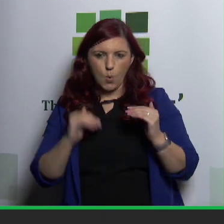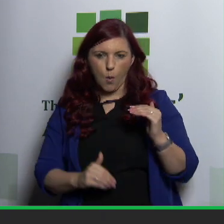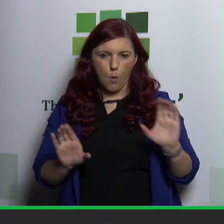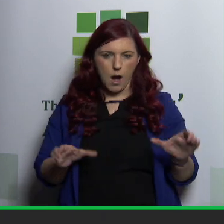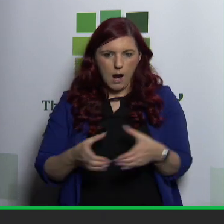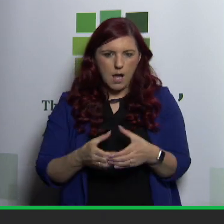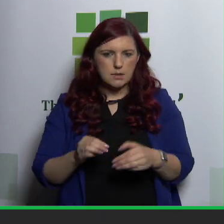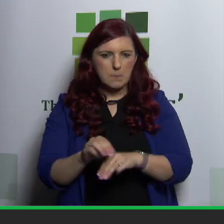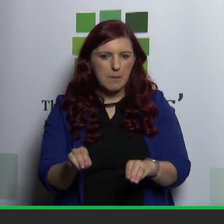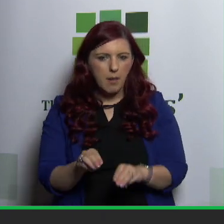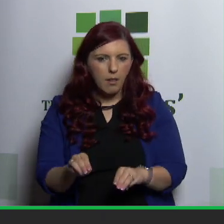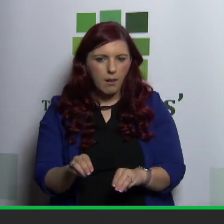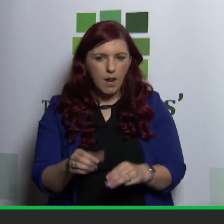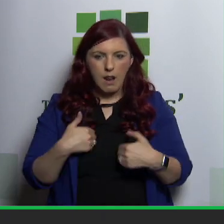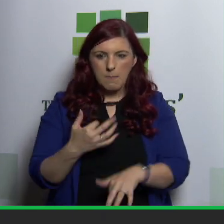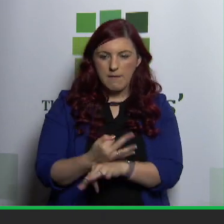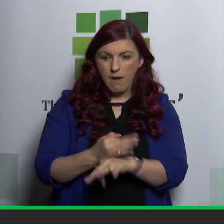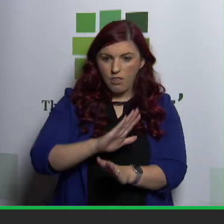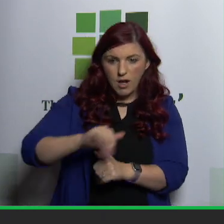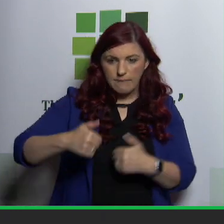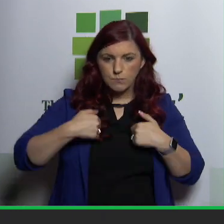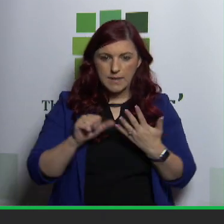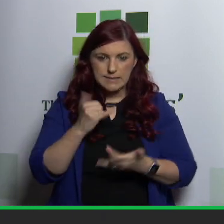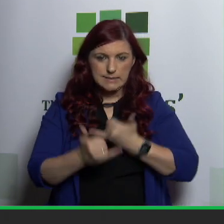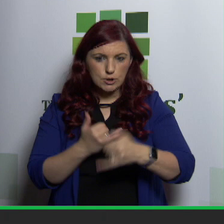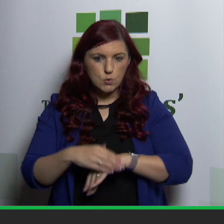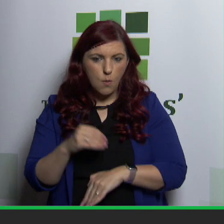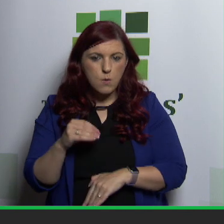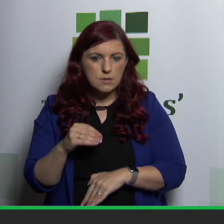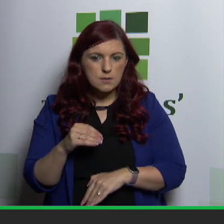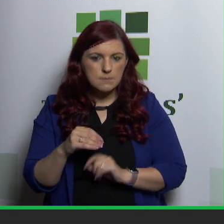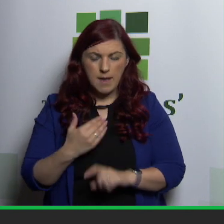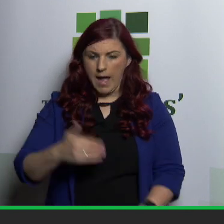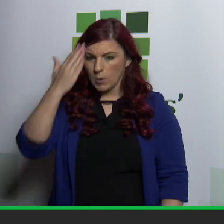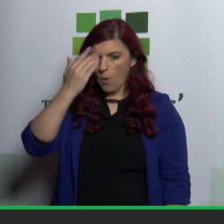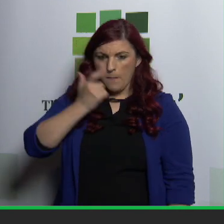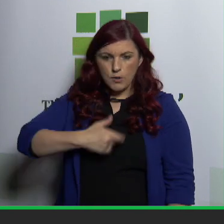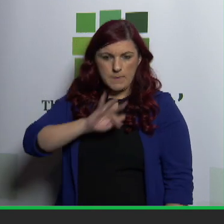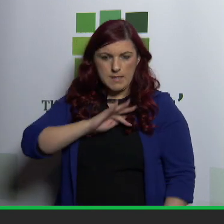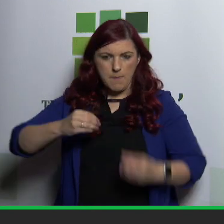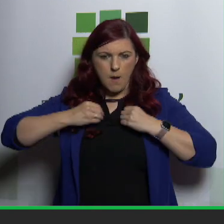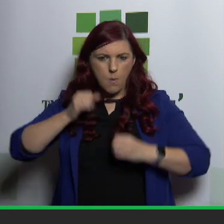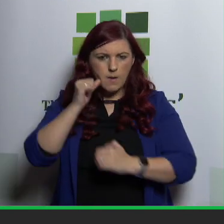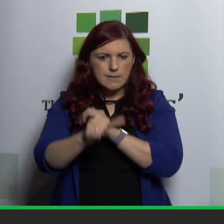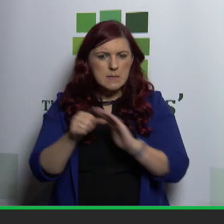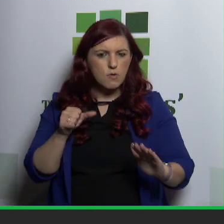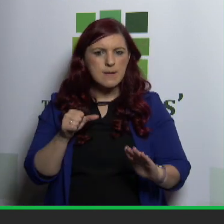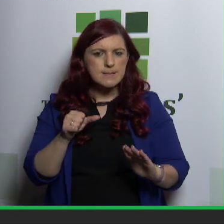and my father walked out when I was 6 years of age. I know personally from my own